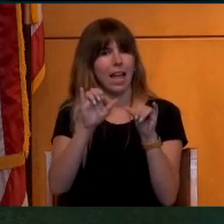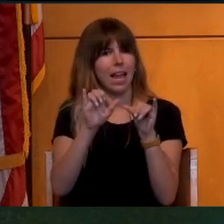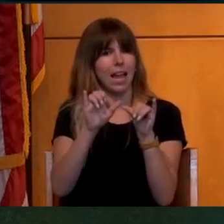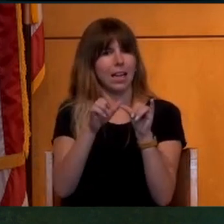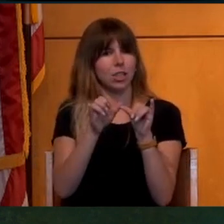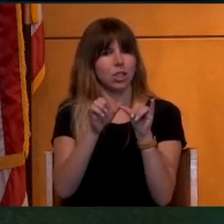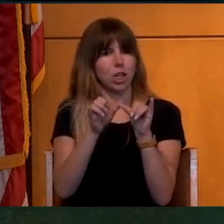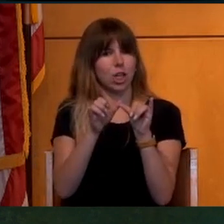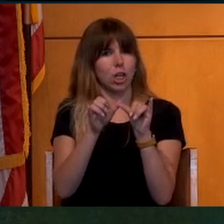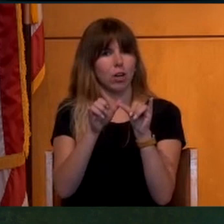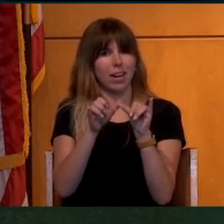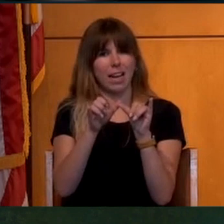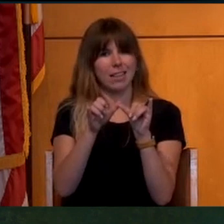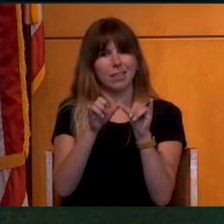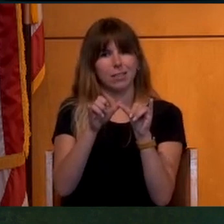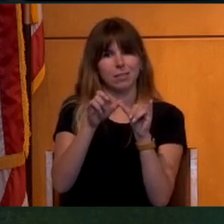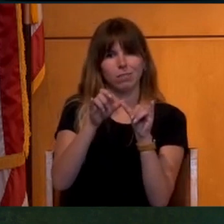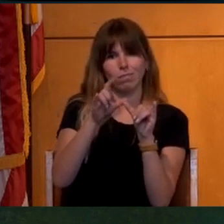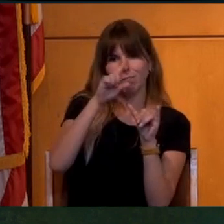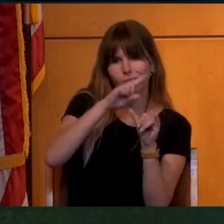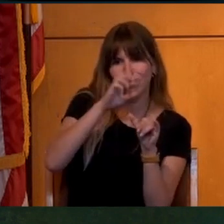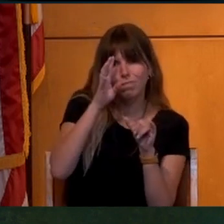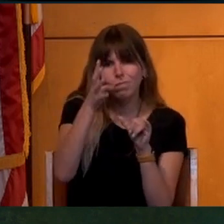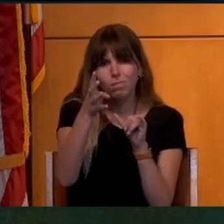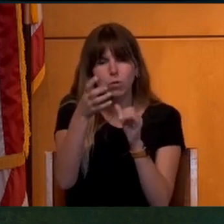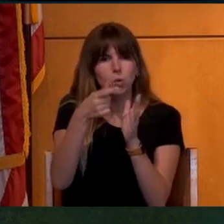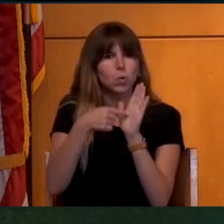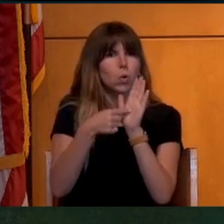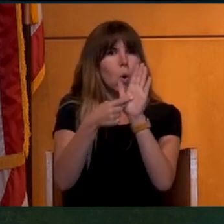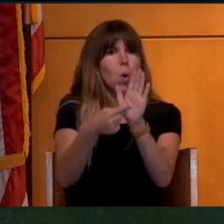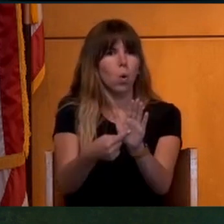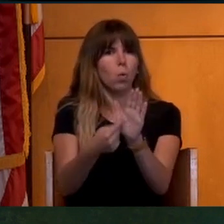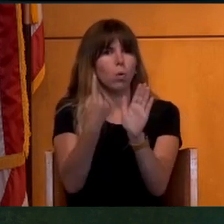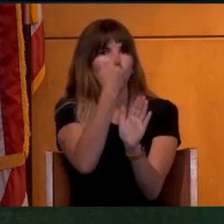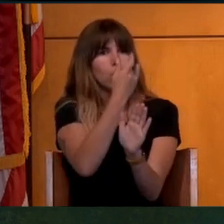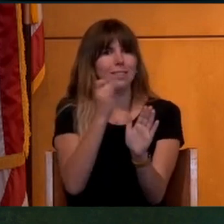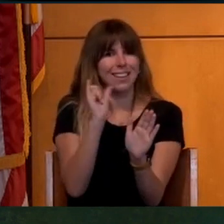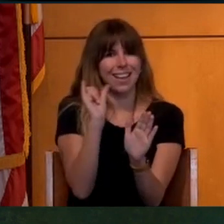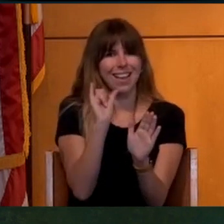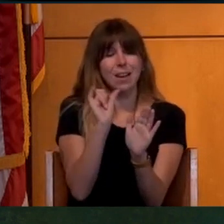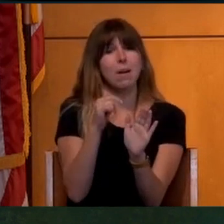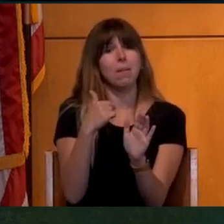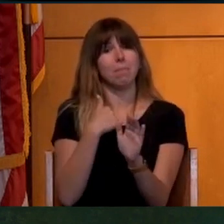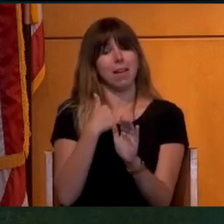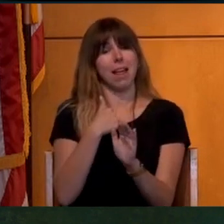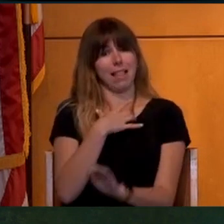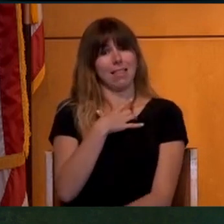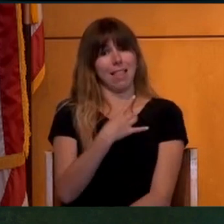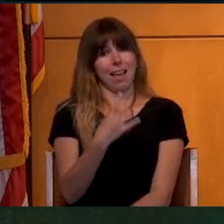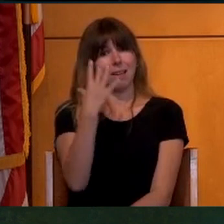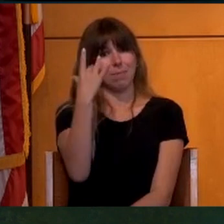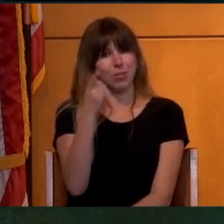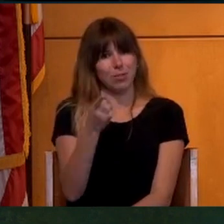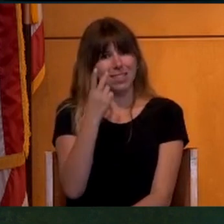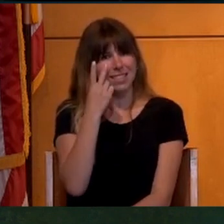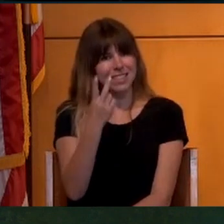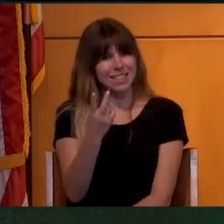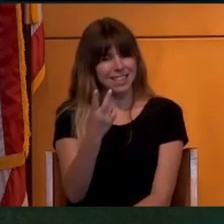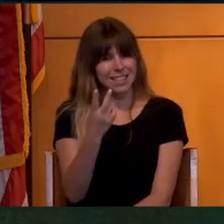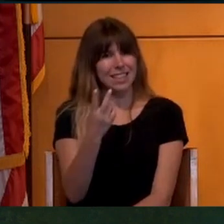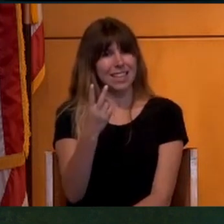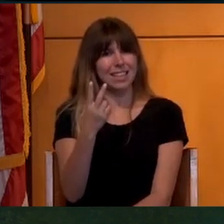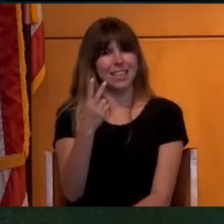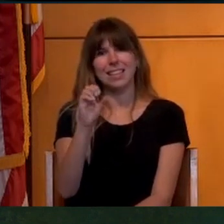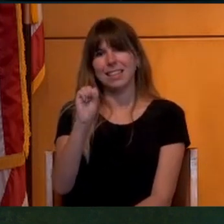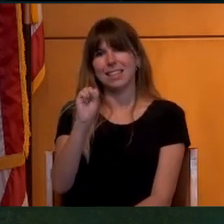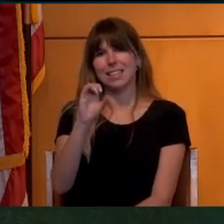the mobility system, just the mobility system of the rover. But I like it because you can see hopefully you can see my mouse. The scale of the rovers, our